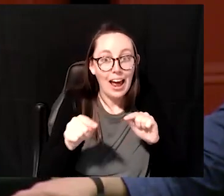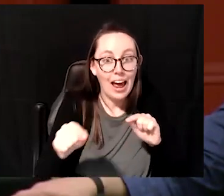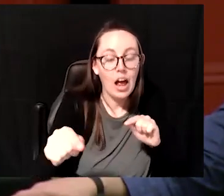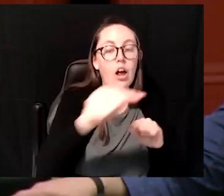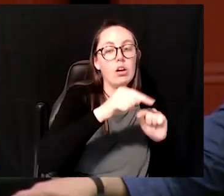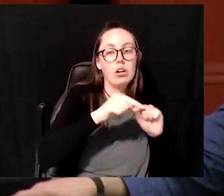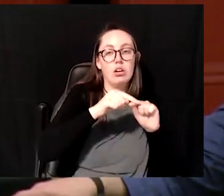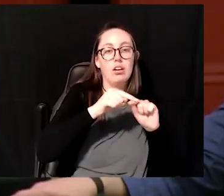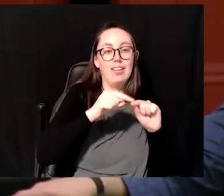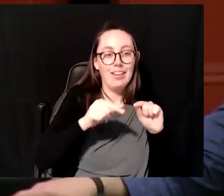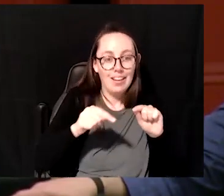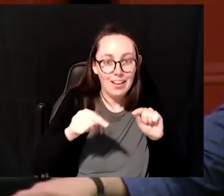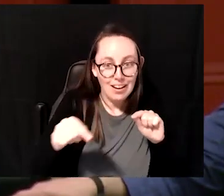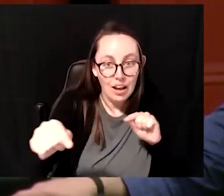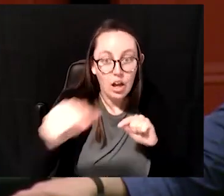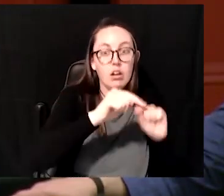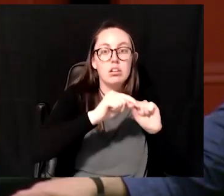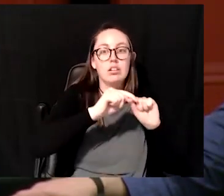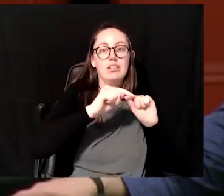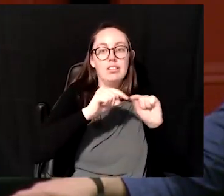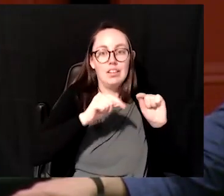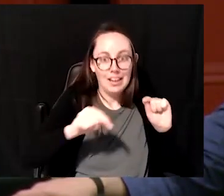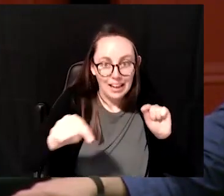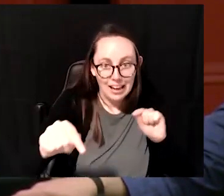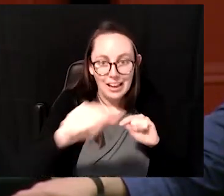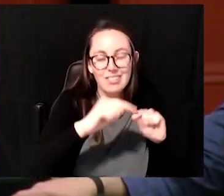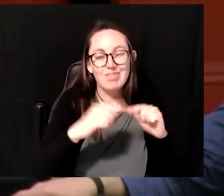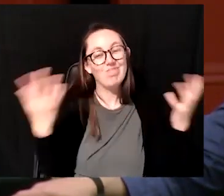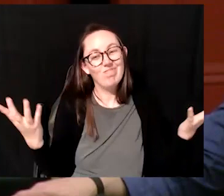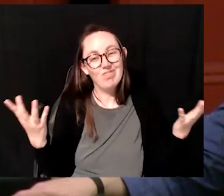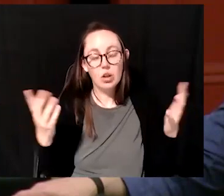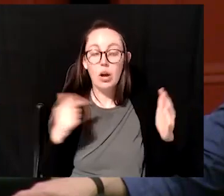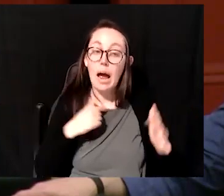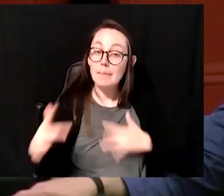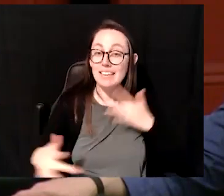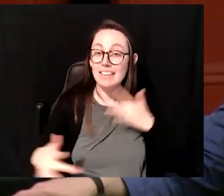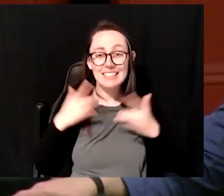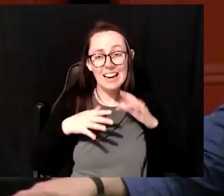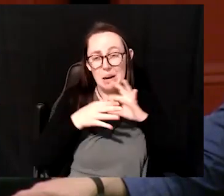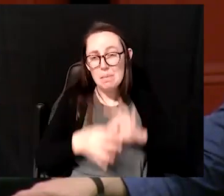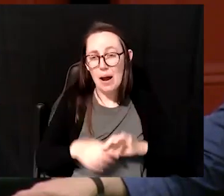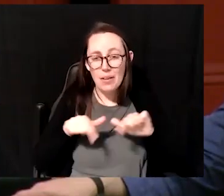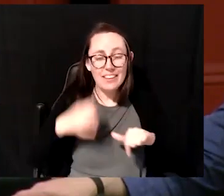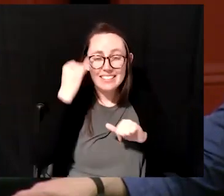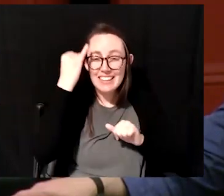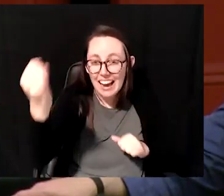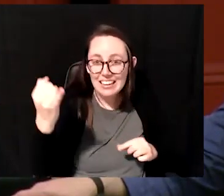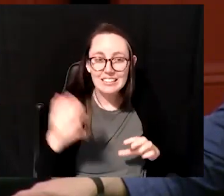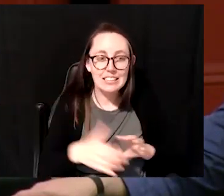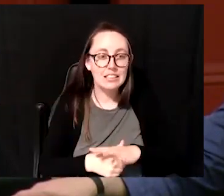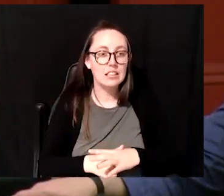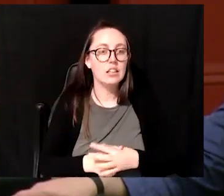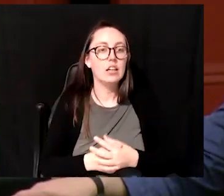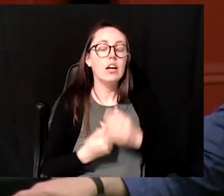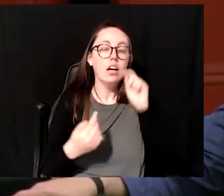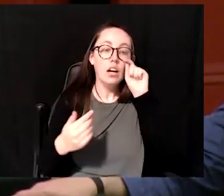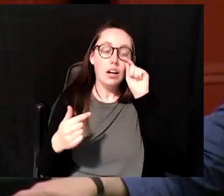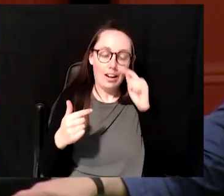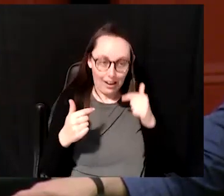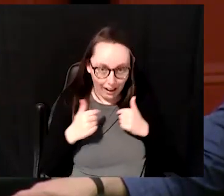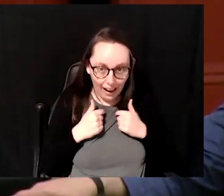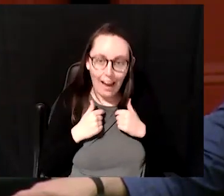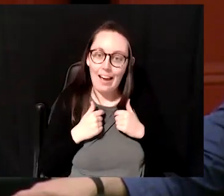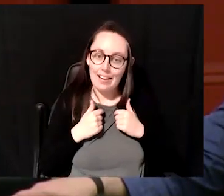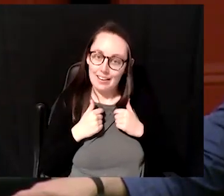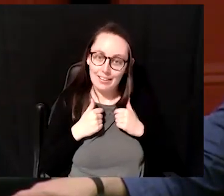I've personally been very much behind it for months and can be blamed with why some people knew before other people because I was having